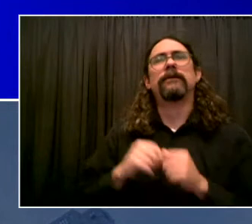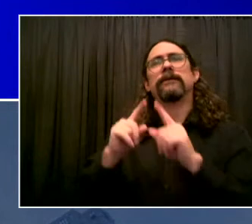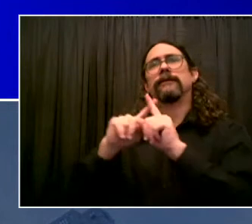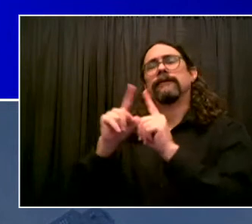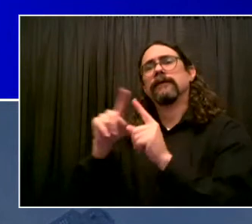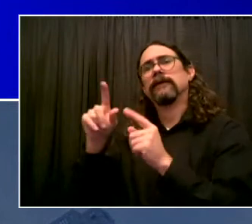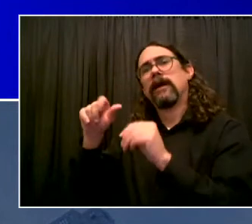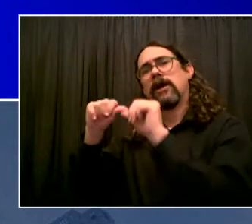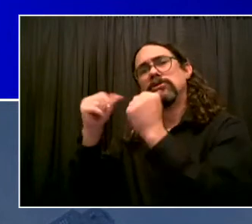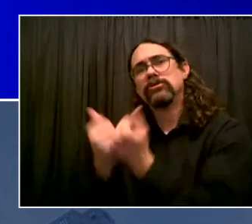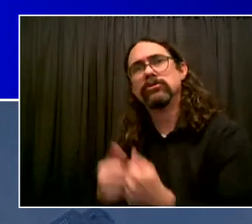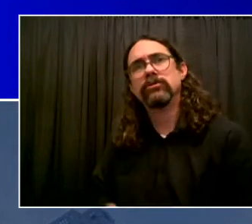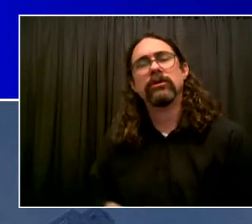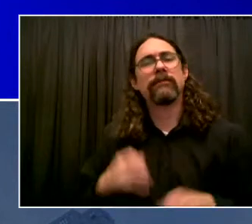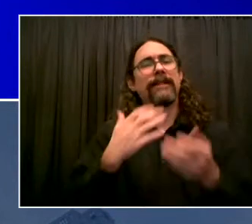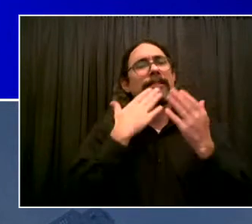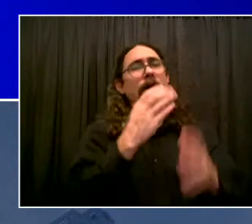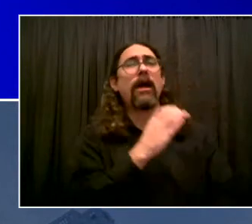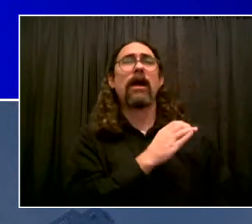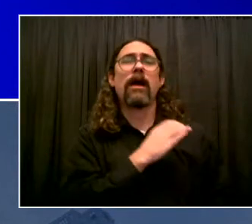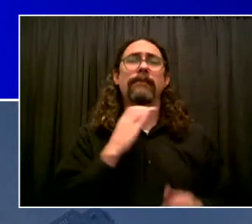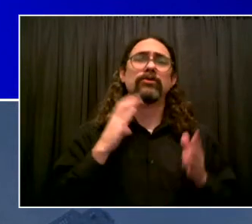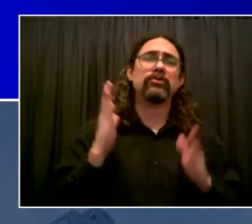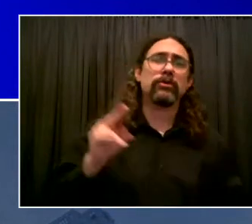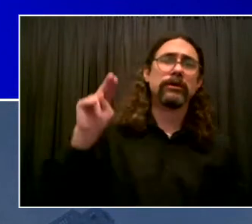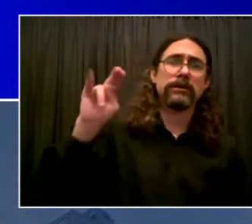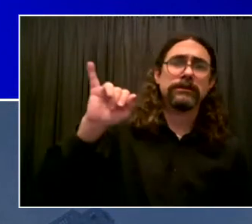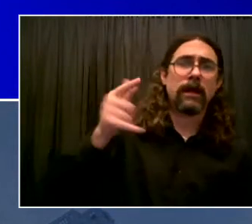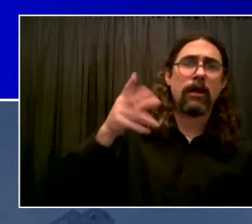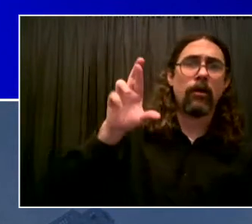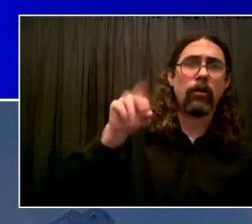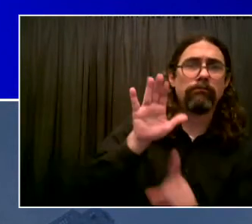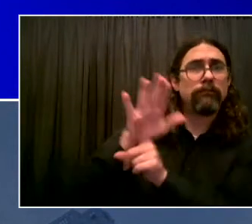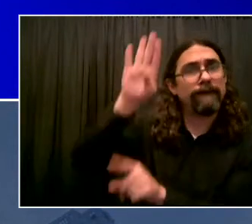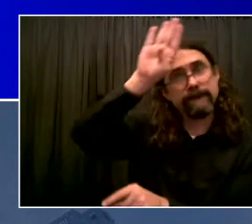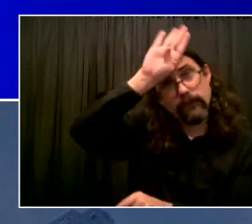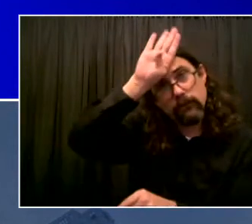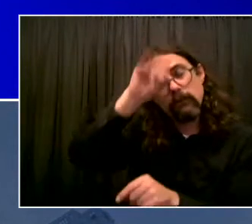teams, really smart, excellent planning and execution.